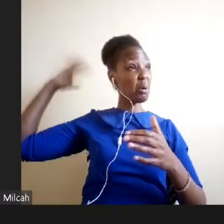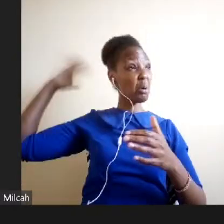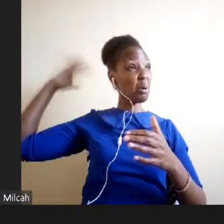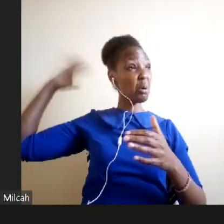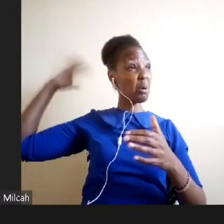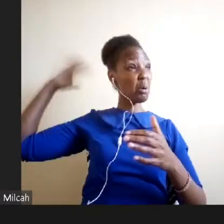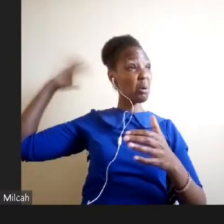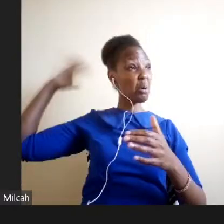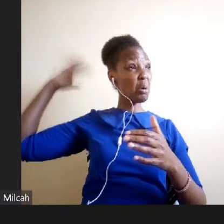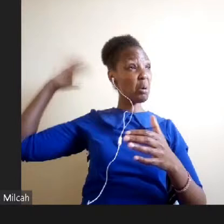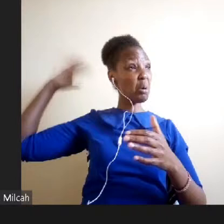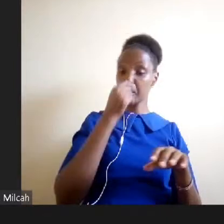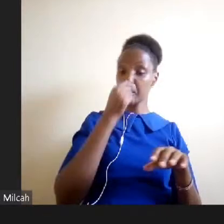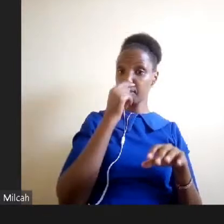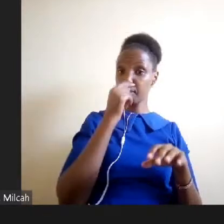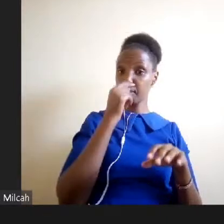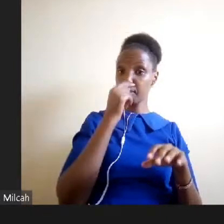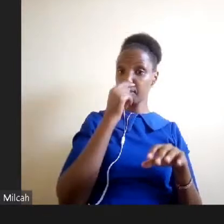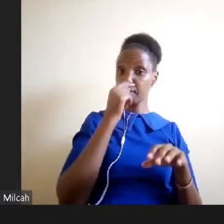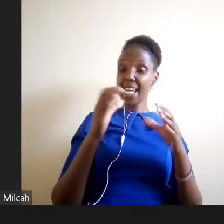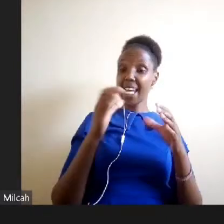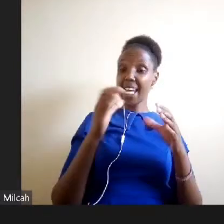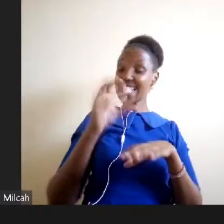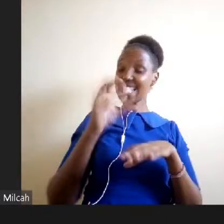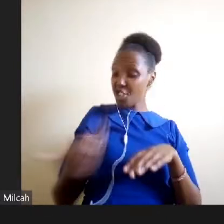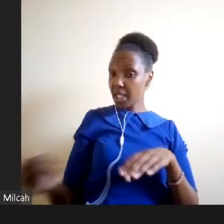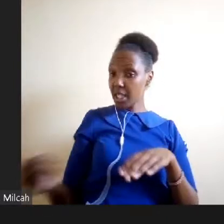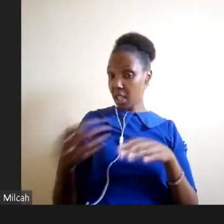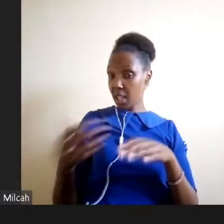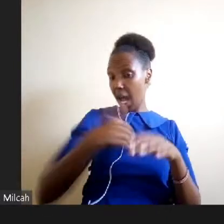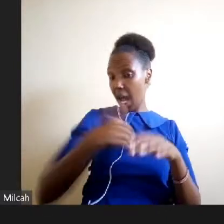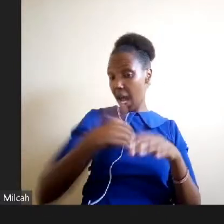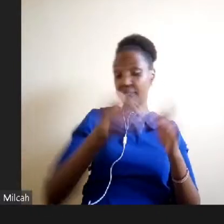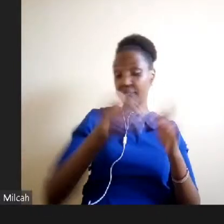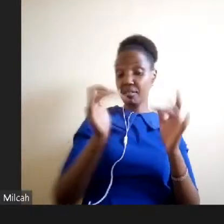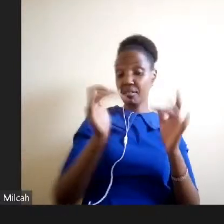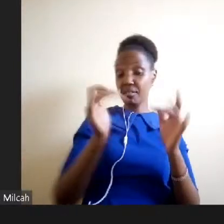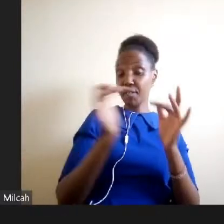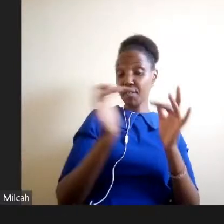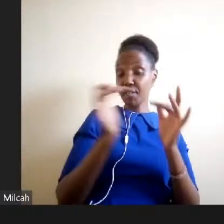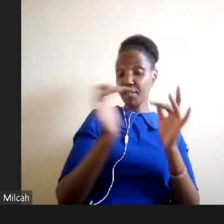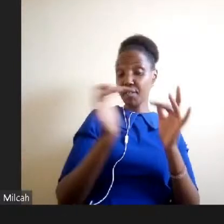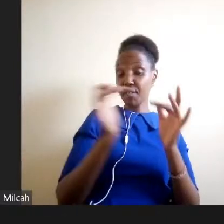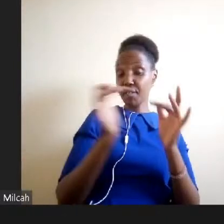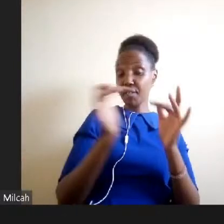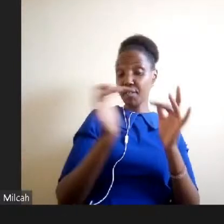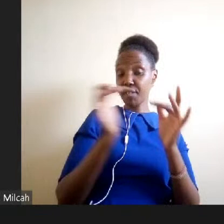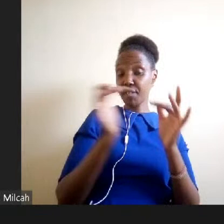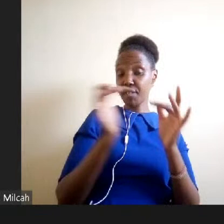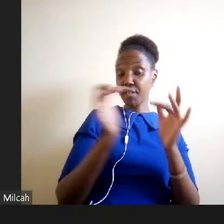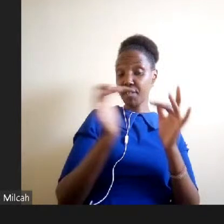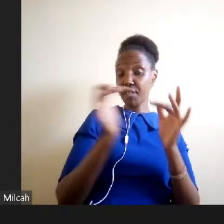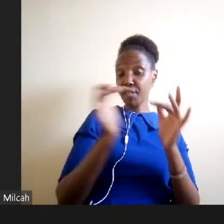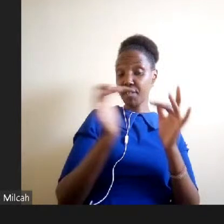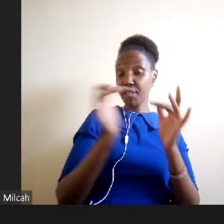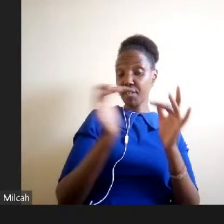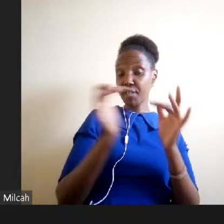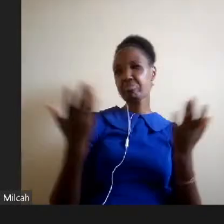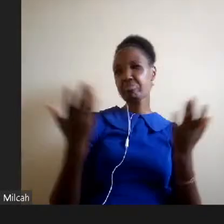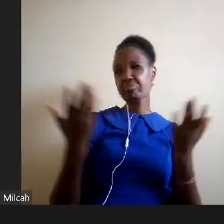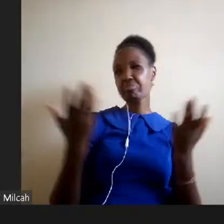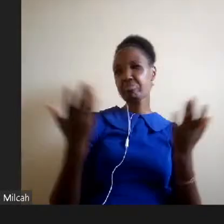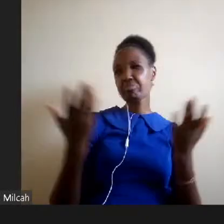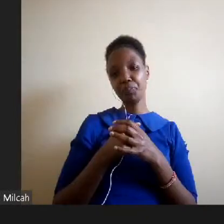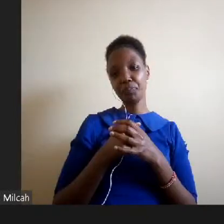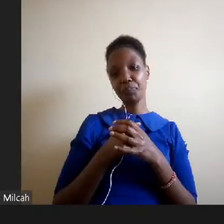now our children have now gained online conversations, and when they're on the internet, remember they're global citizens. So they will interact with